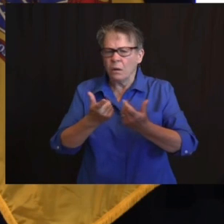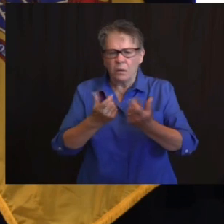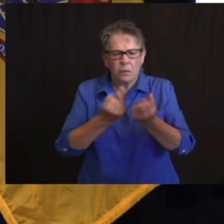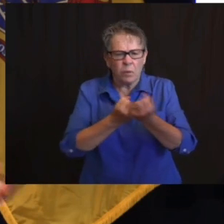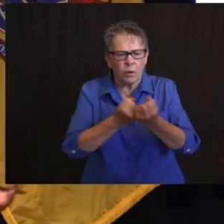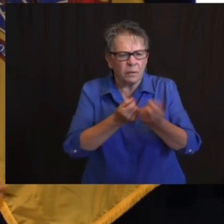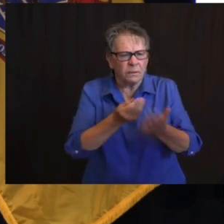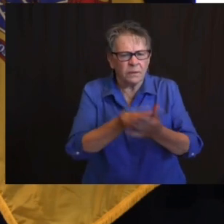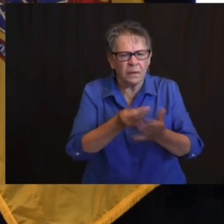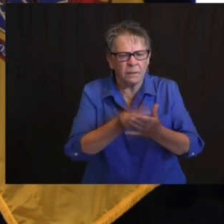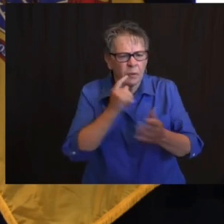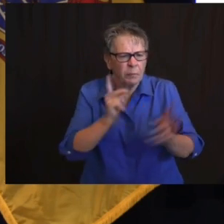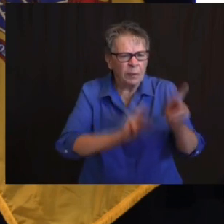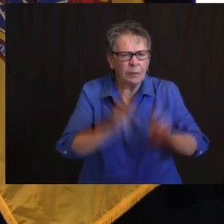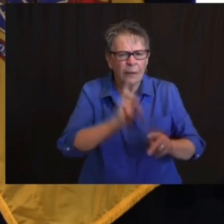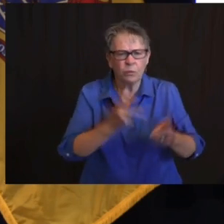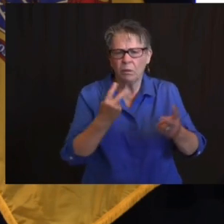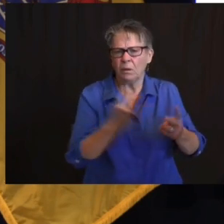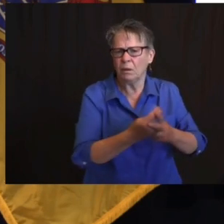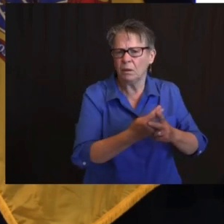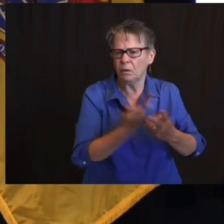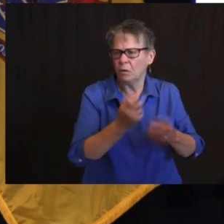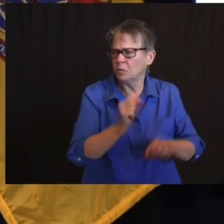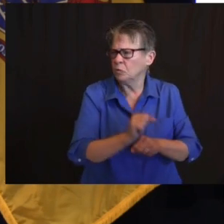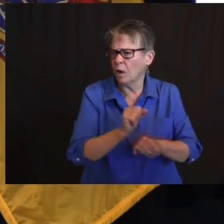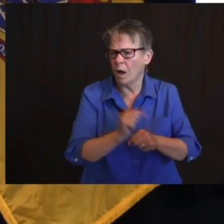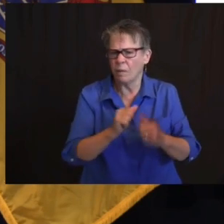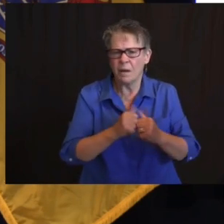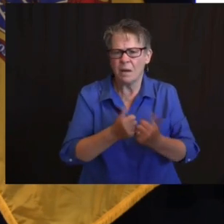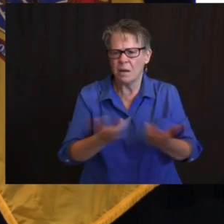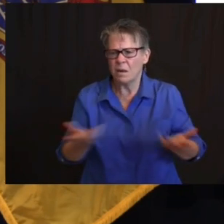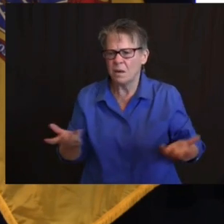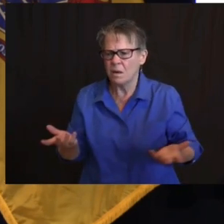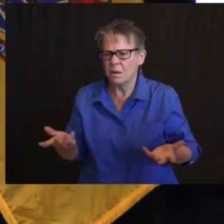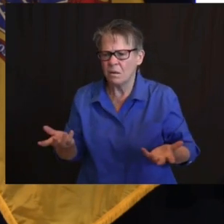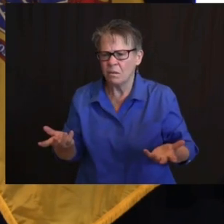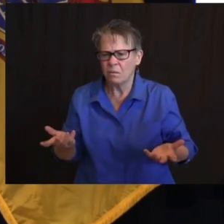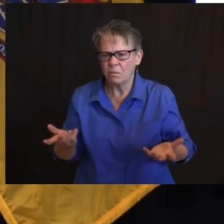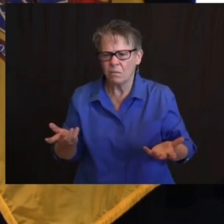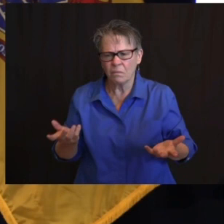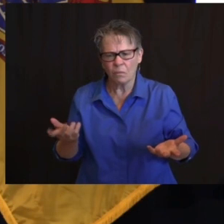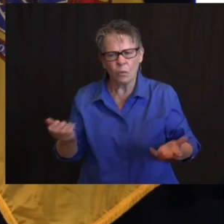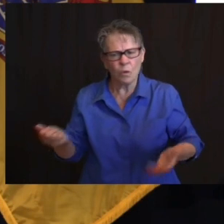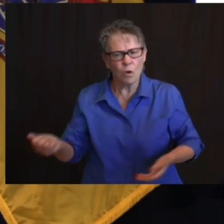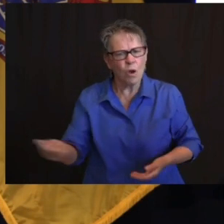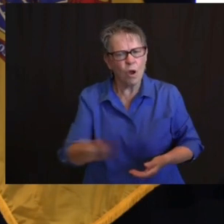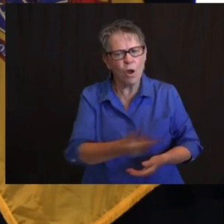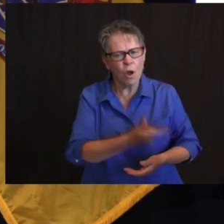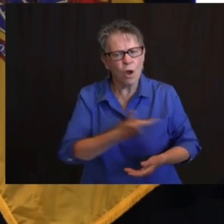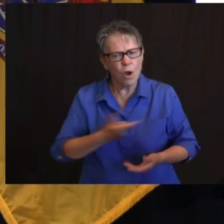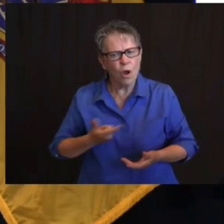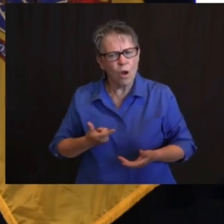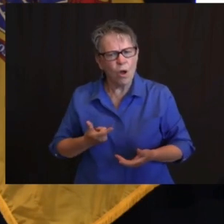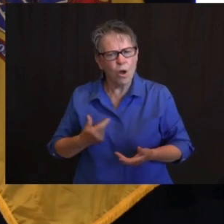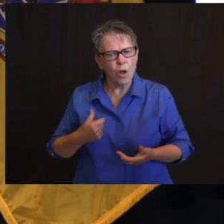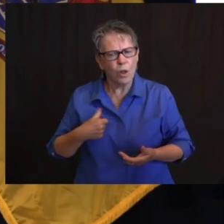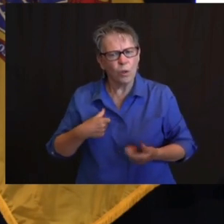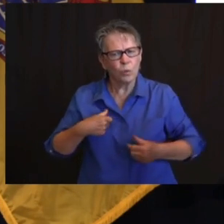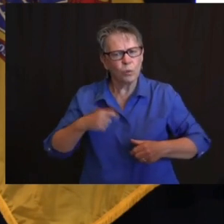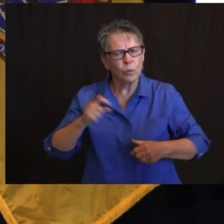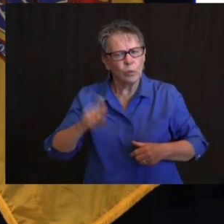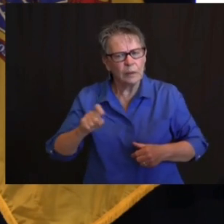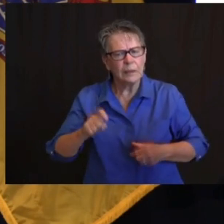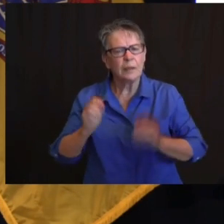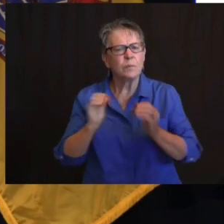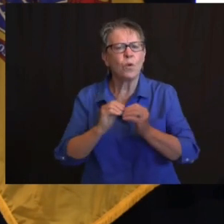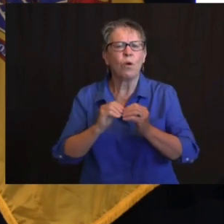not just me, it's people like Perry, it's Judy and others, that we're going to need more, particularly over time as we open the state